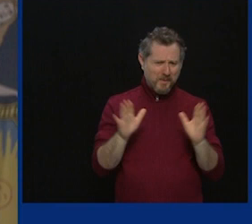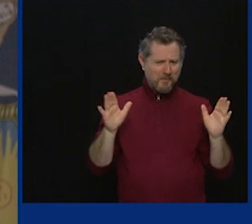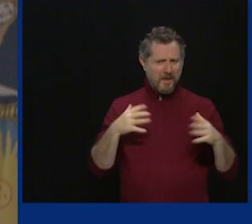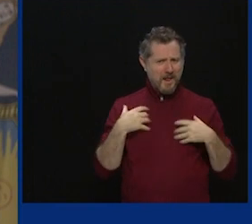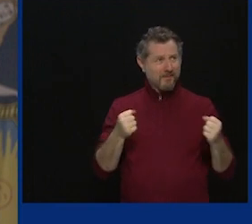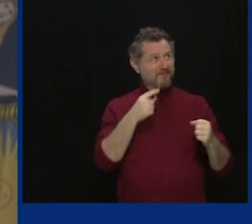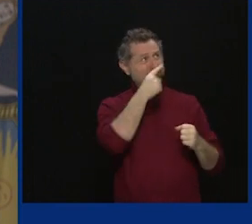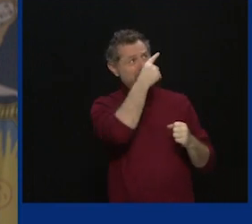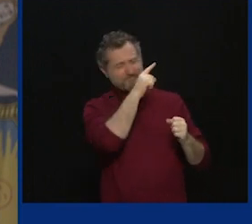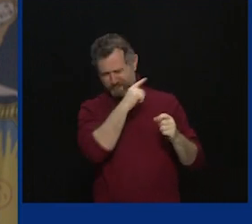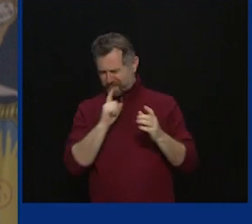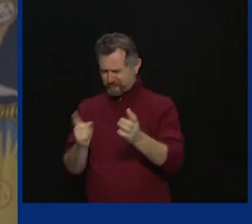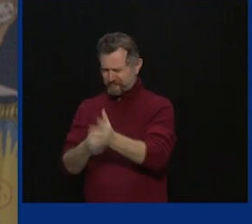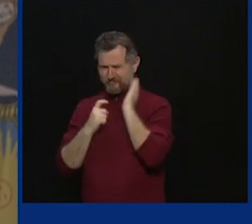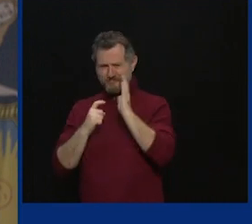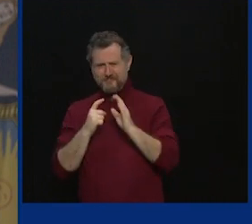given